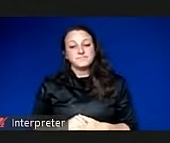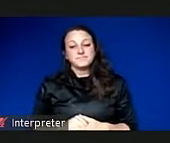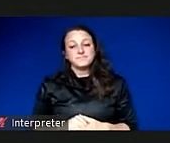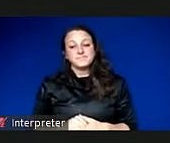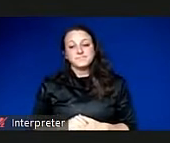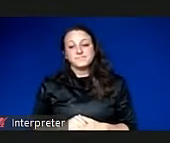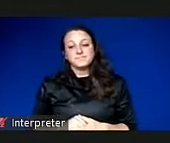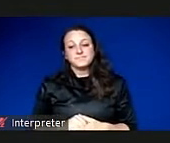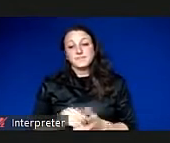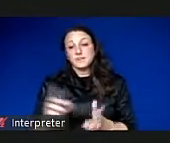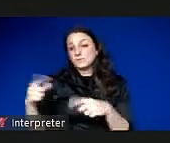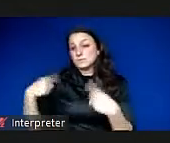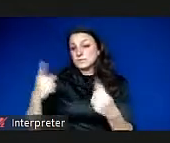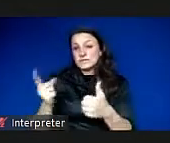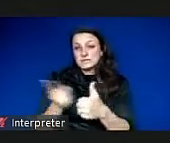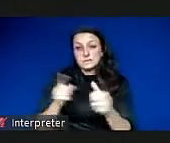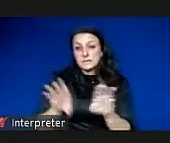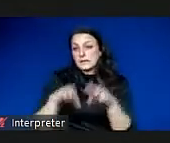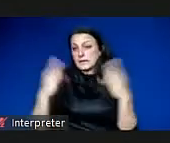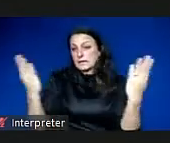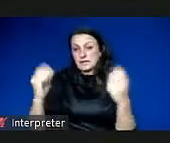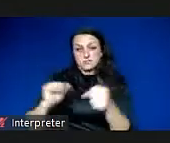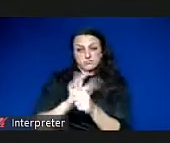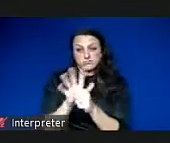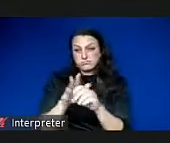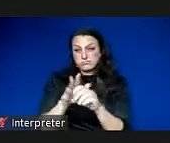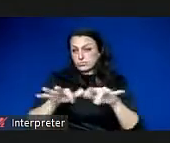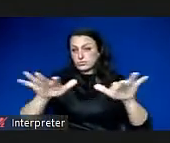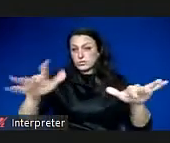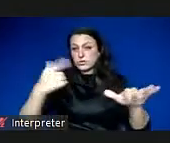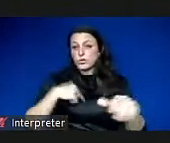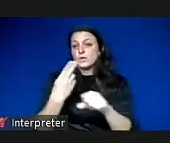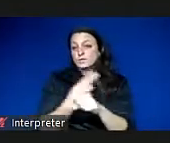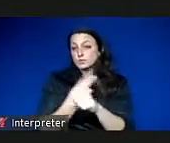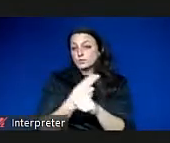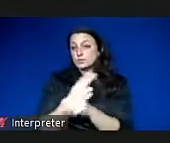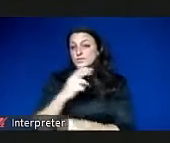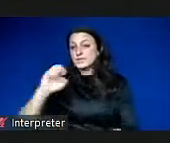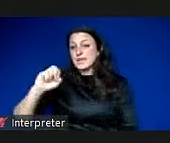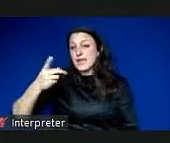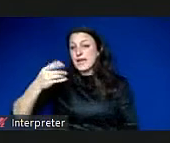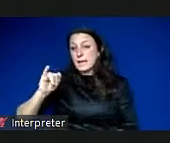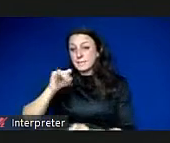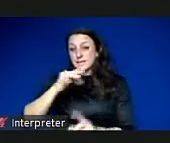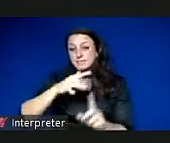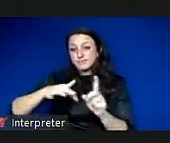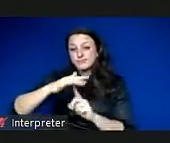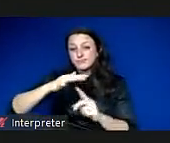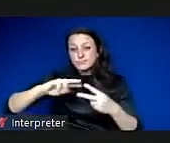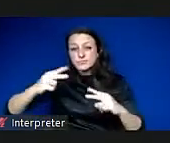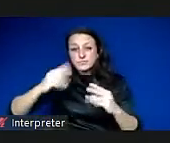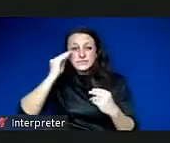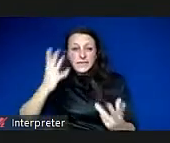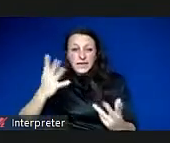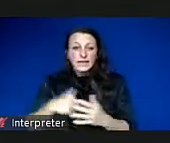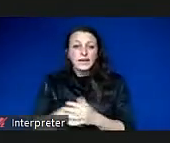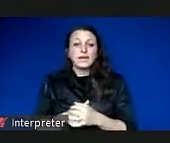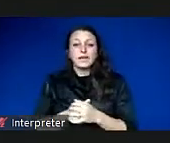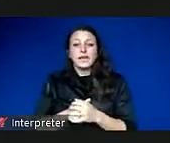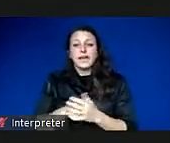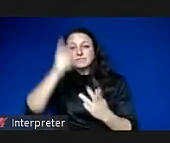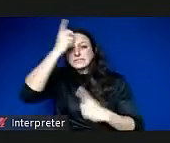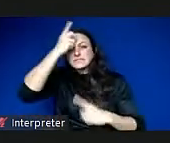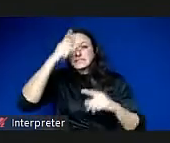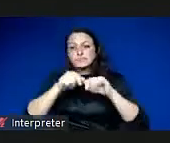So since the beginning of the pandemic, we've used epidemiologic data and modeling data to support decision-making,